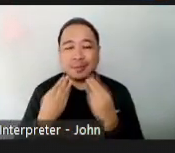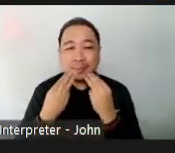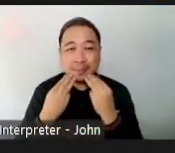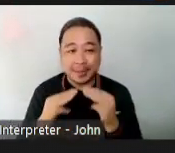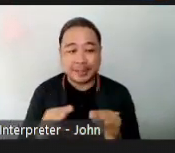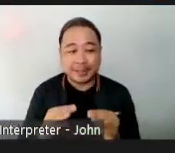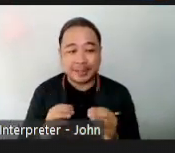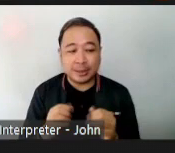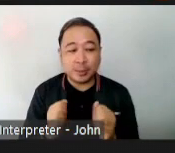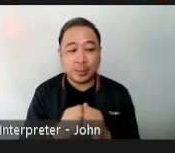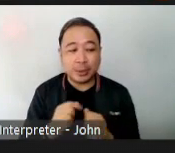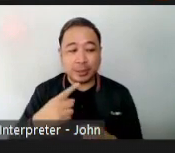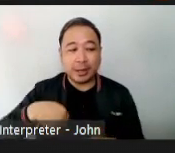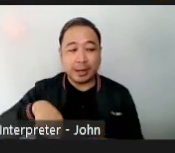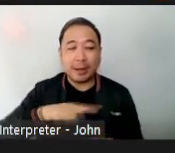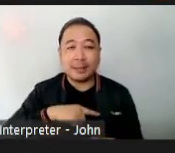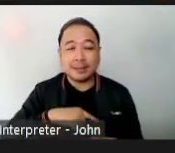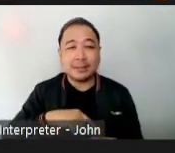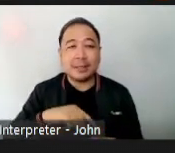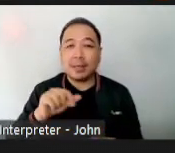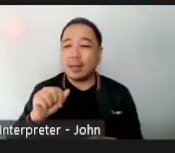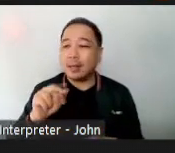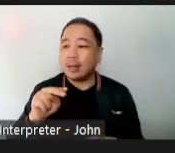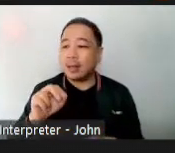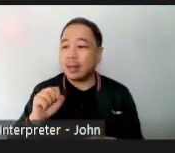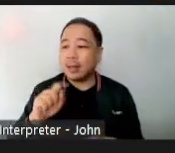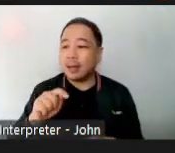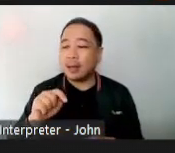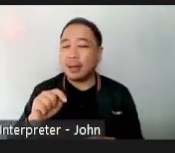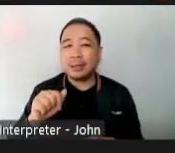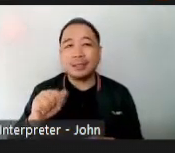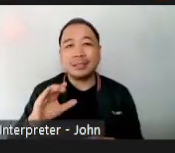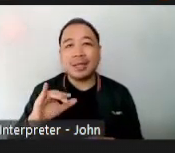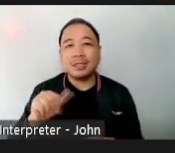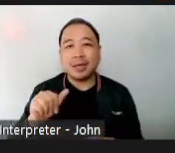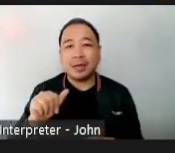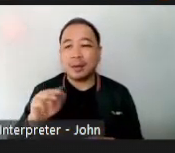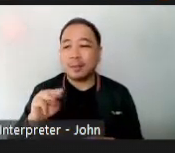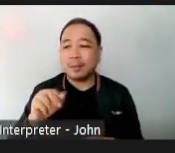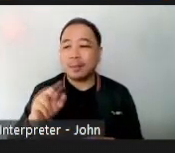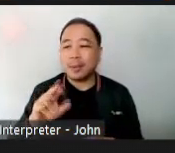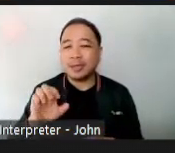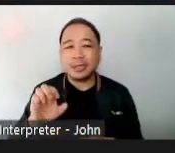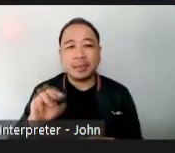words with us is Miss Anastasia Marie Mendoza.